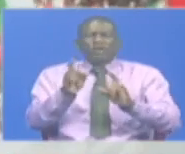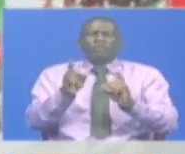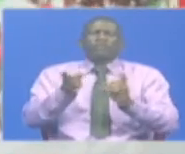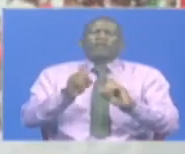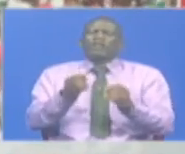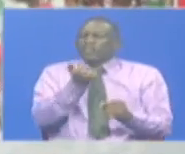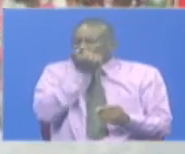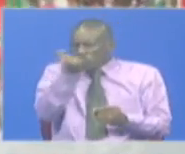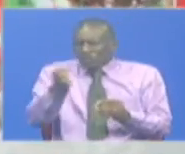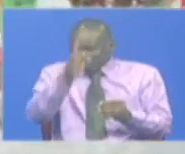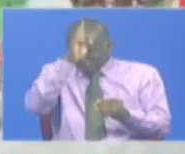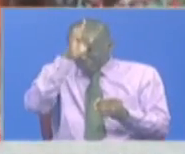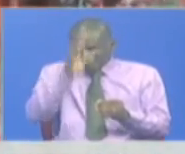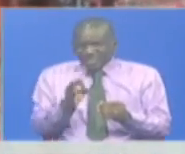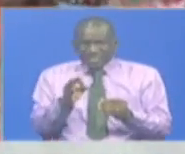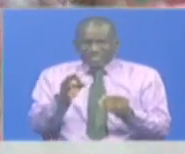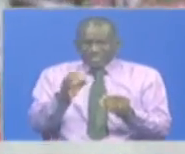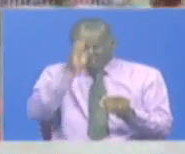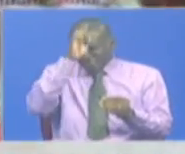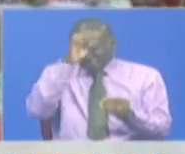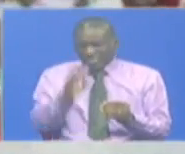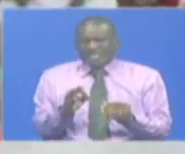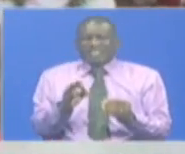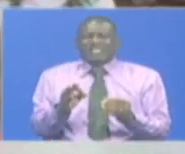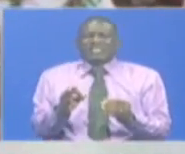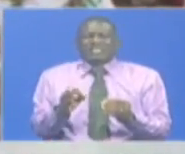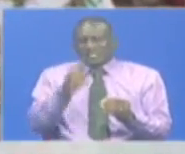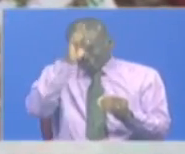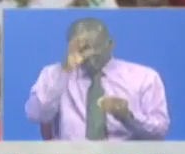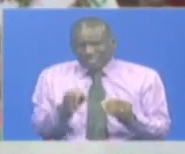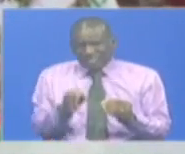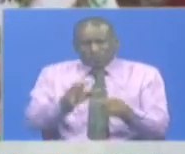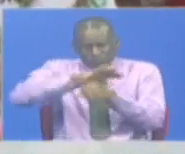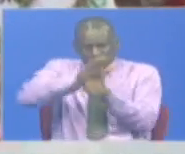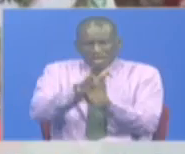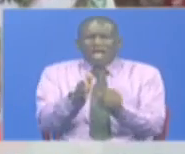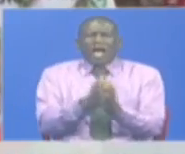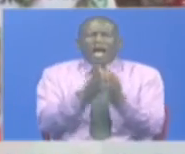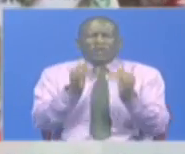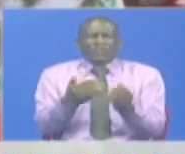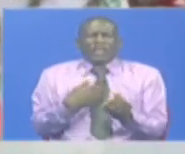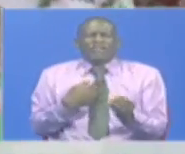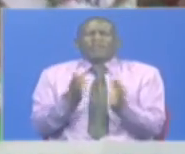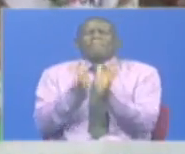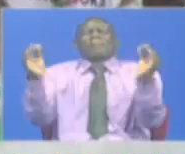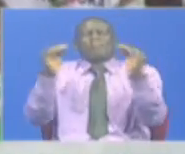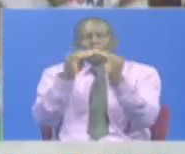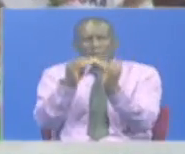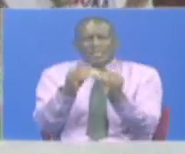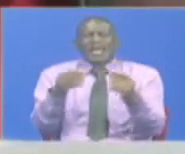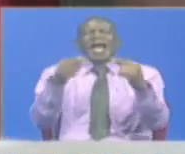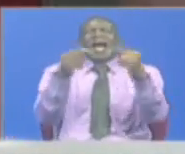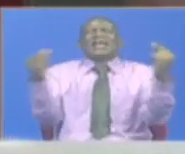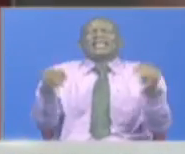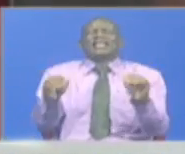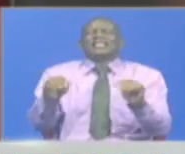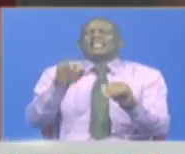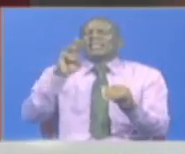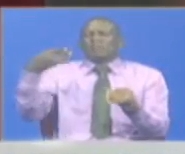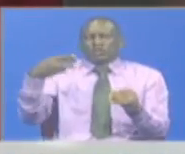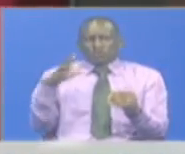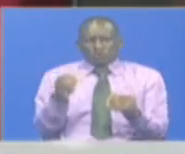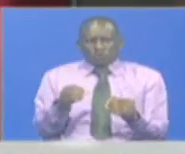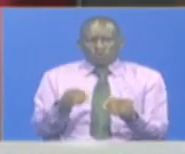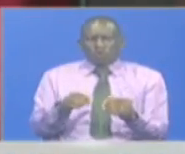allowed public gatherings like mass election rallies in contradiction with World Health Organization recommendations. Burundians will choose a